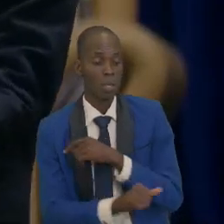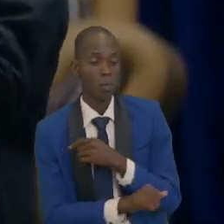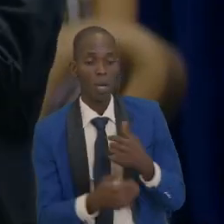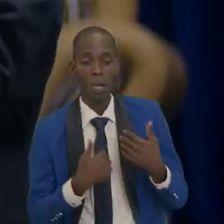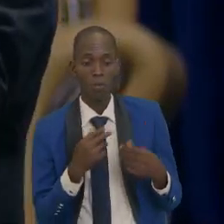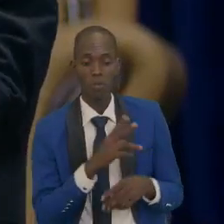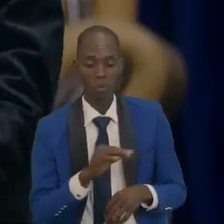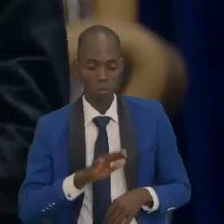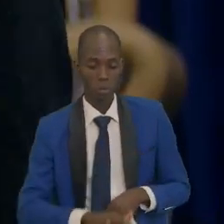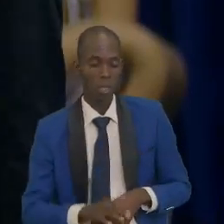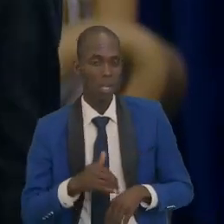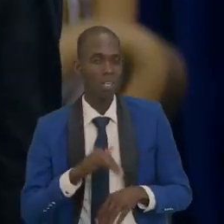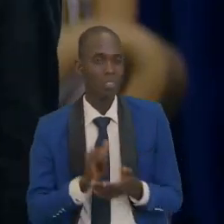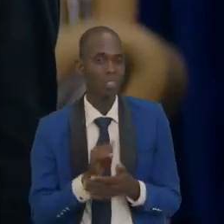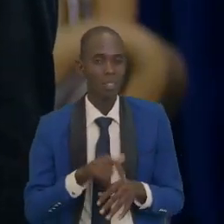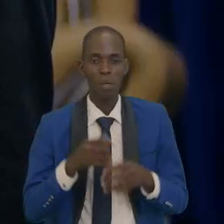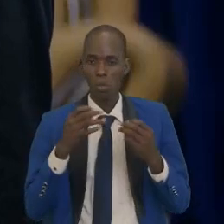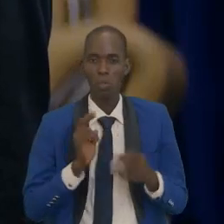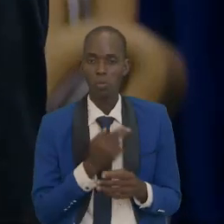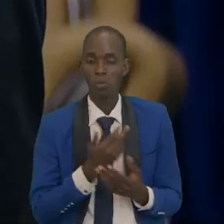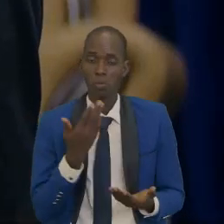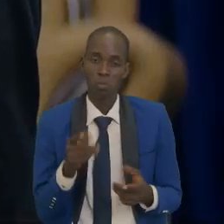some of us do not have children too